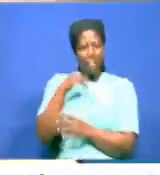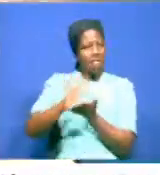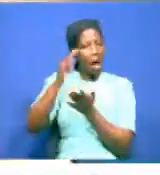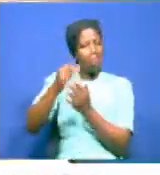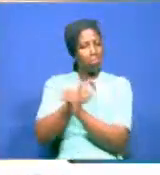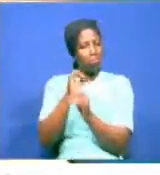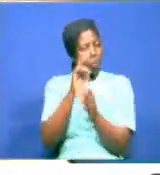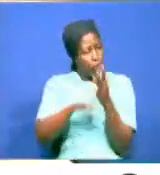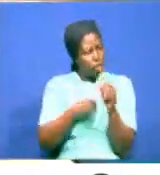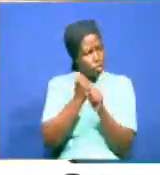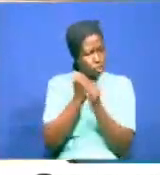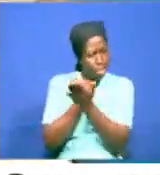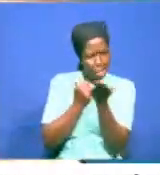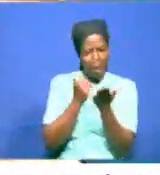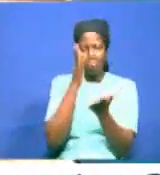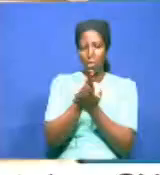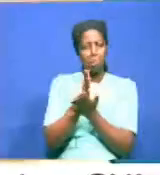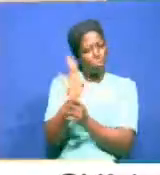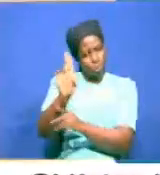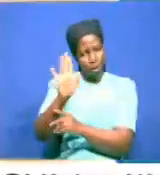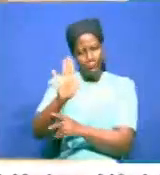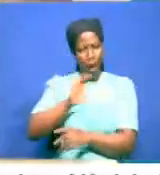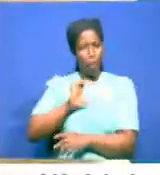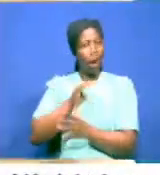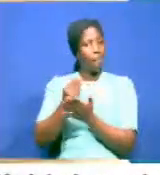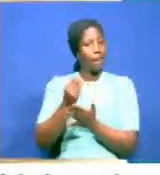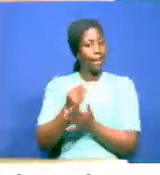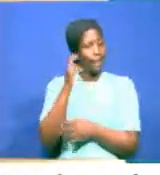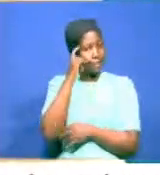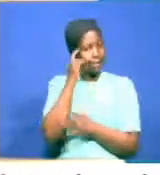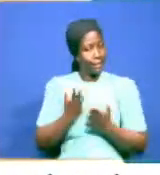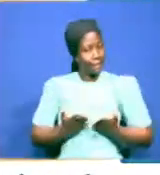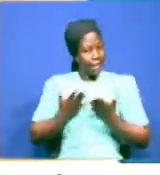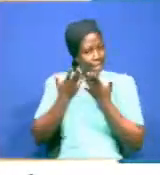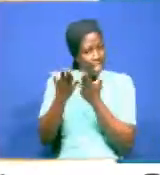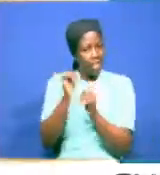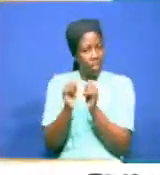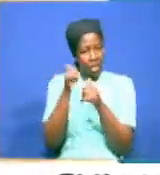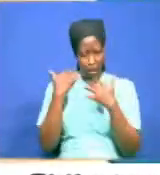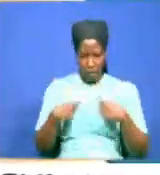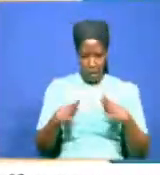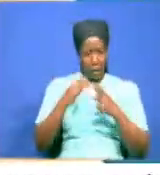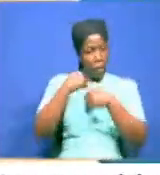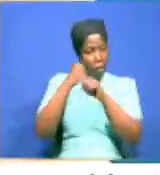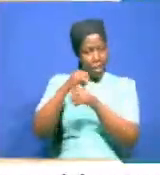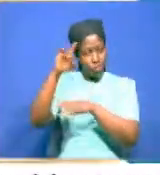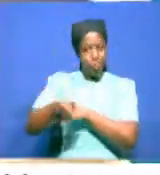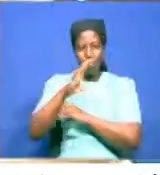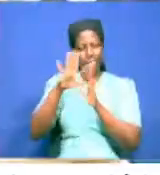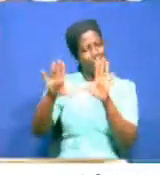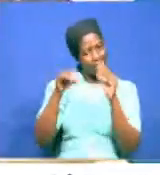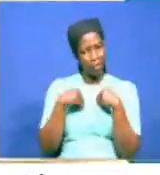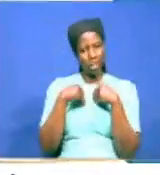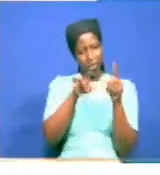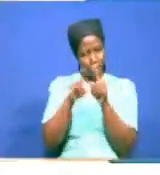doing using your own monies. So I think the sacrifice that people make should be accepted. Mm-hmm. And also I want to